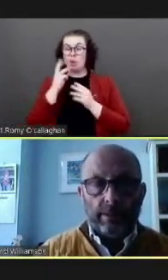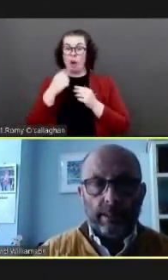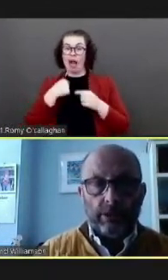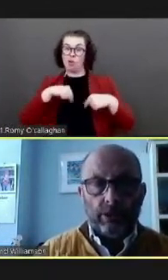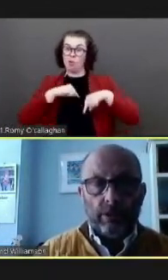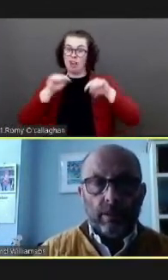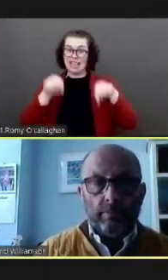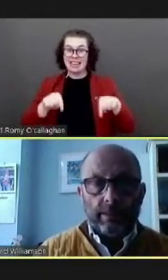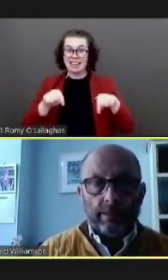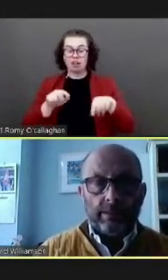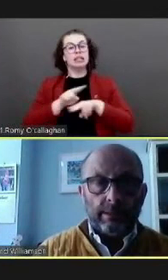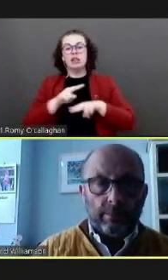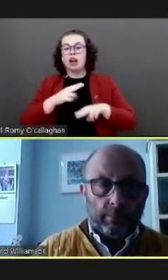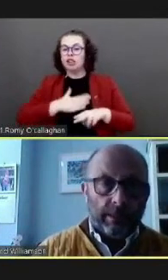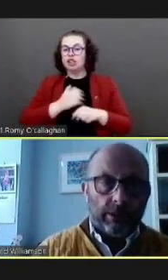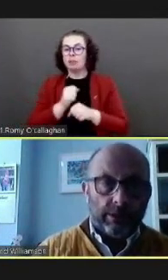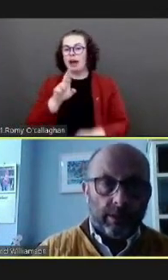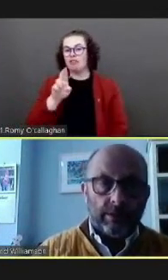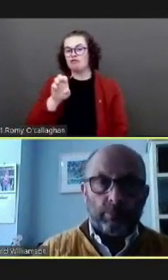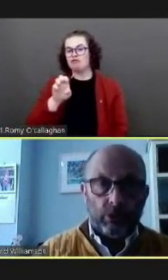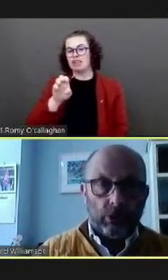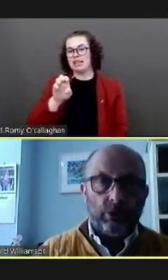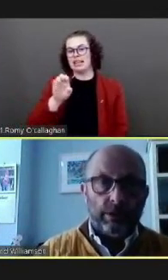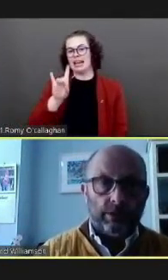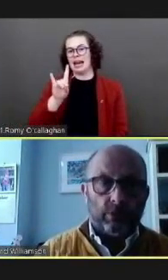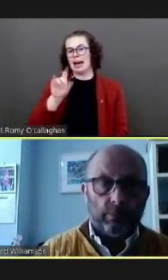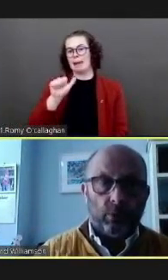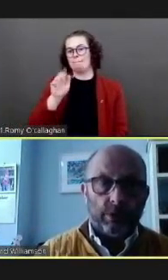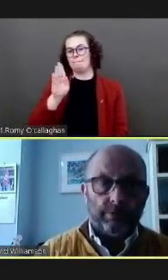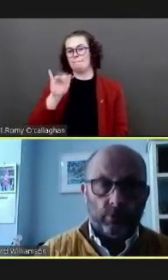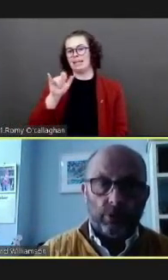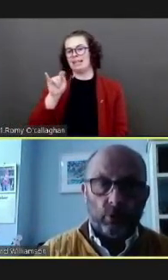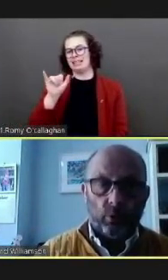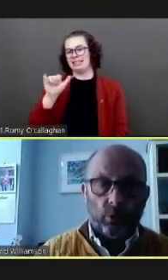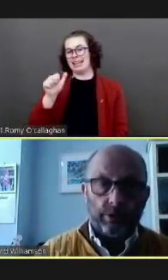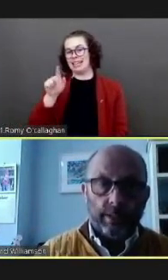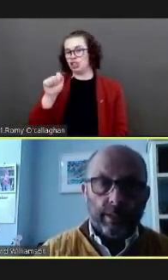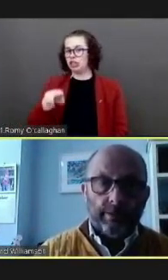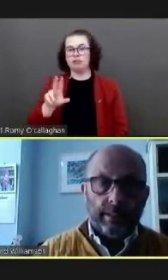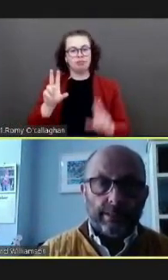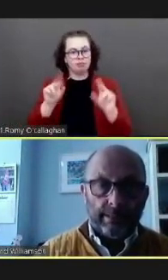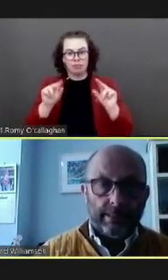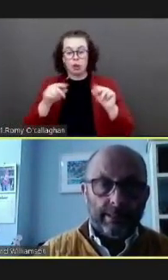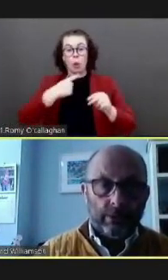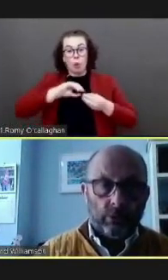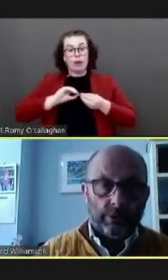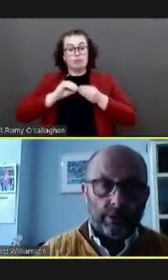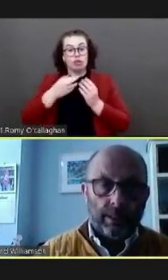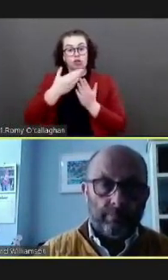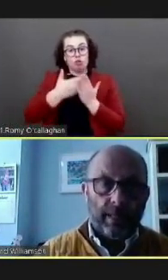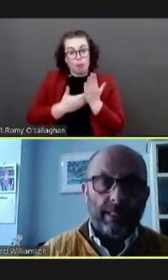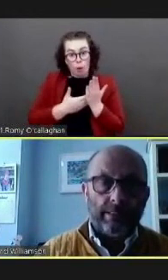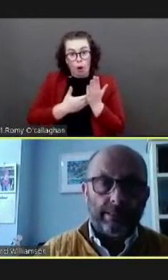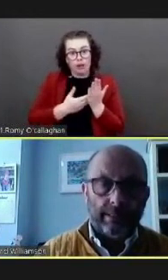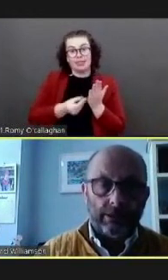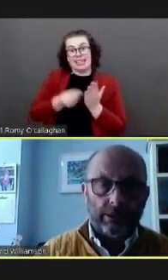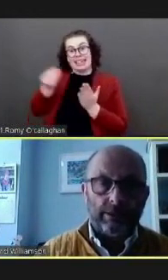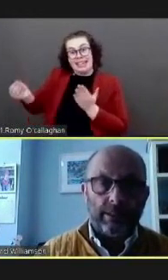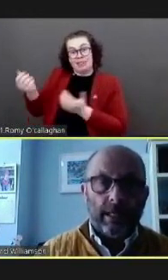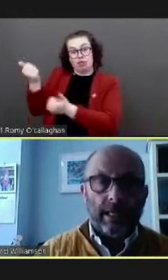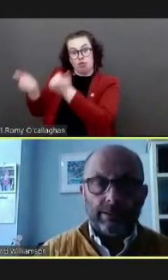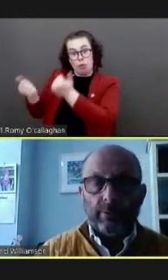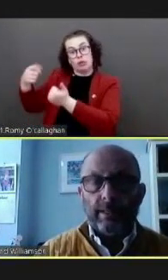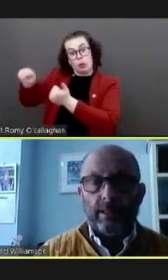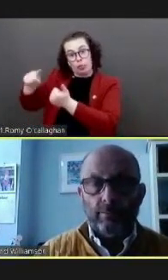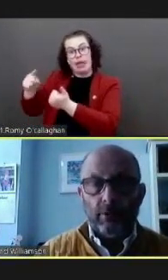about rehabilitation, because the probation service produces reports for the court that assist the court in making